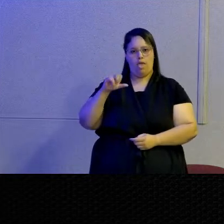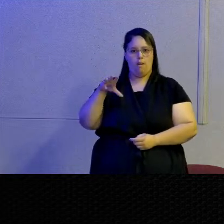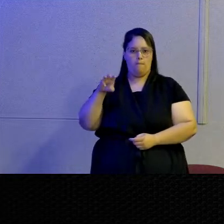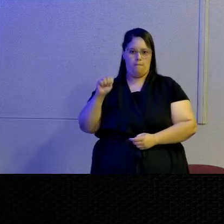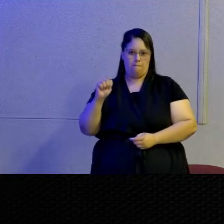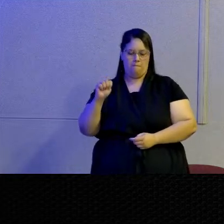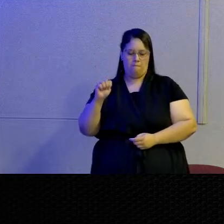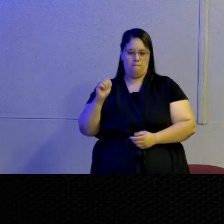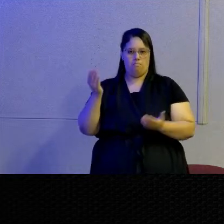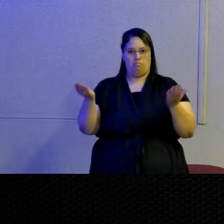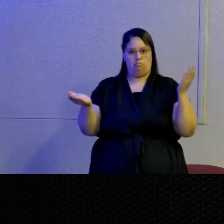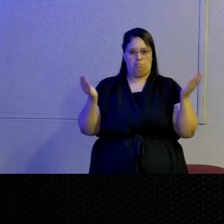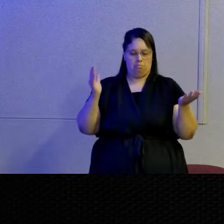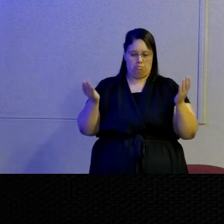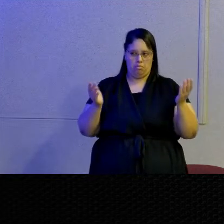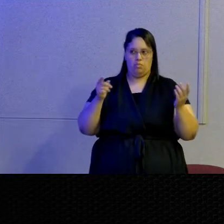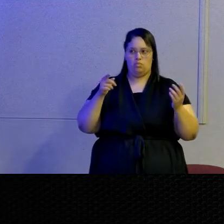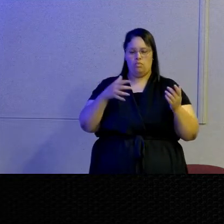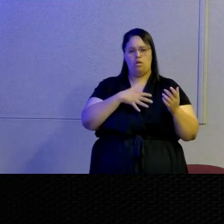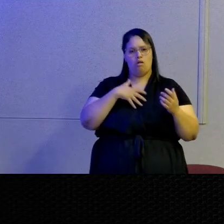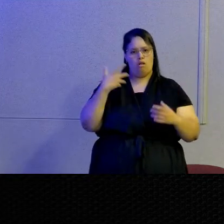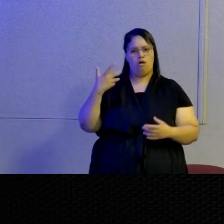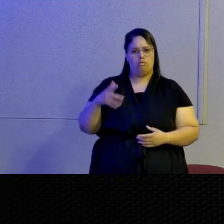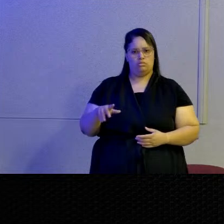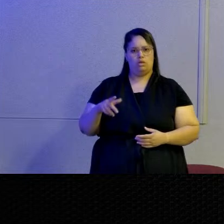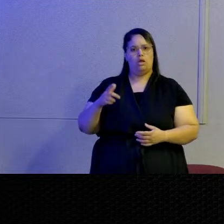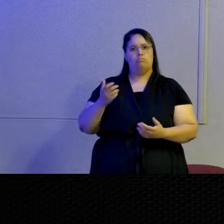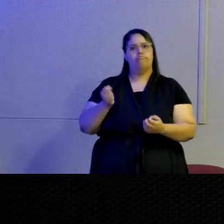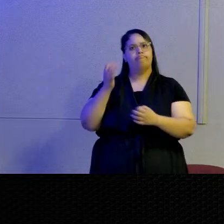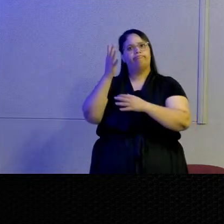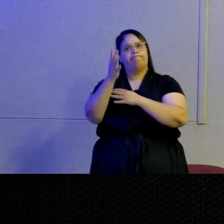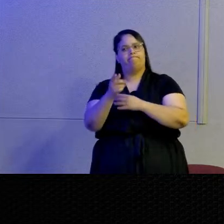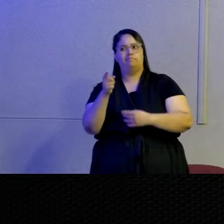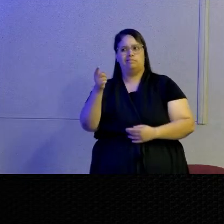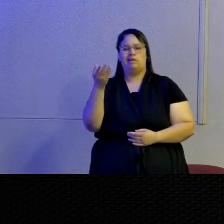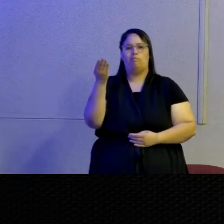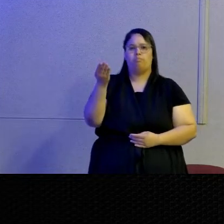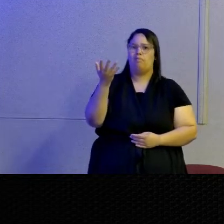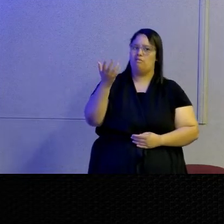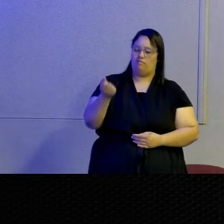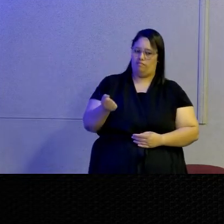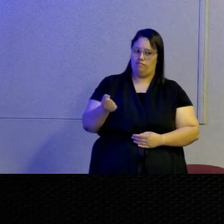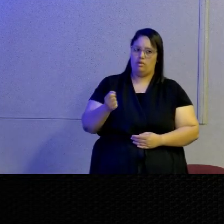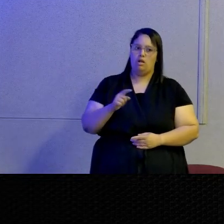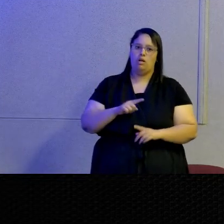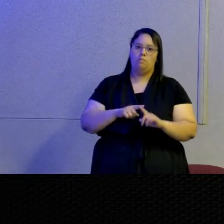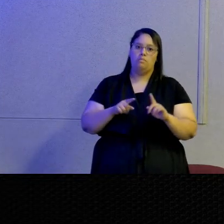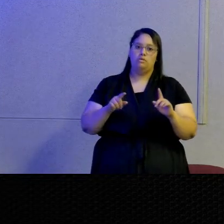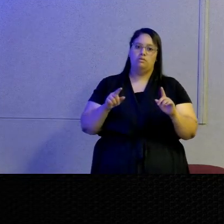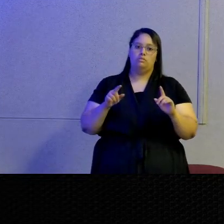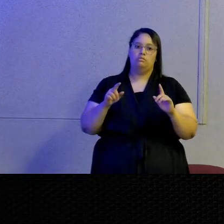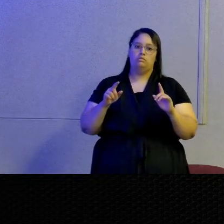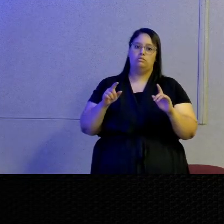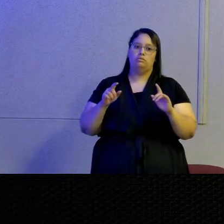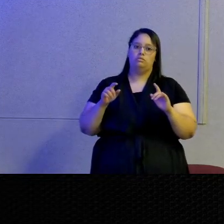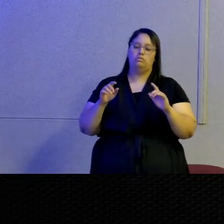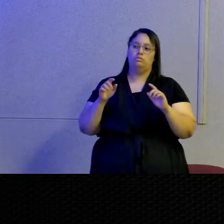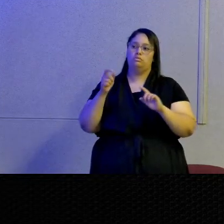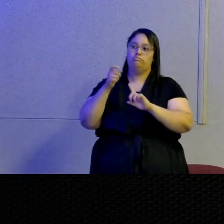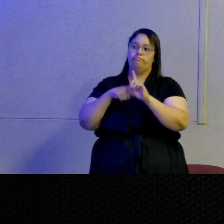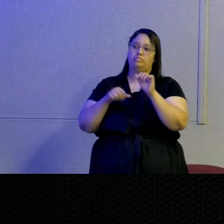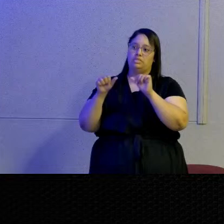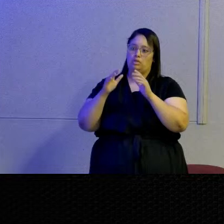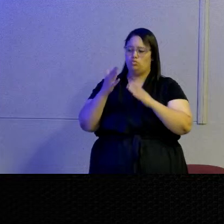So this is actually something which for a long time has been predicted to exist. So theorists knew that this thing should be